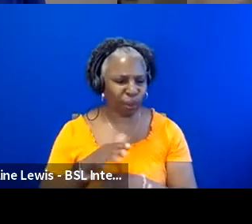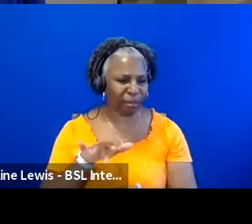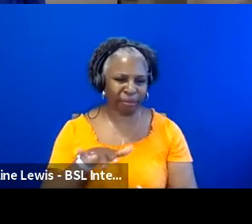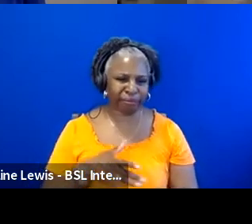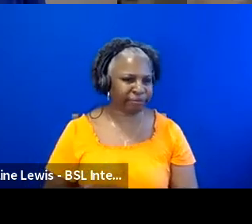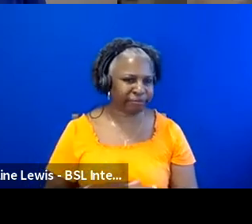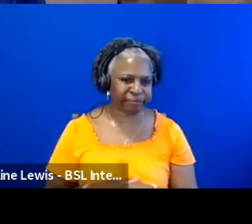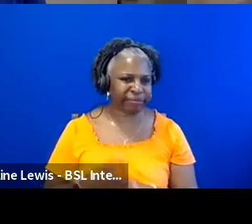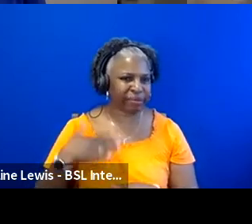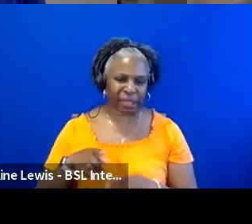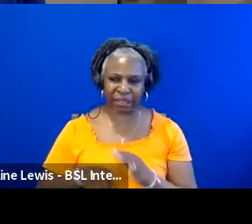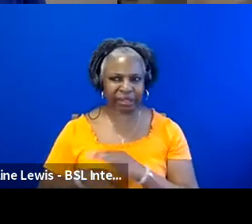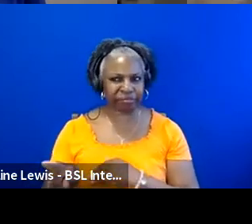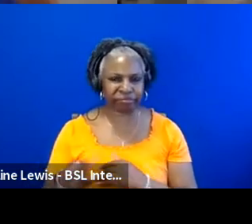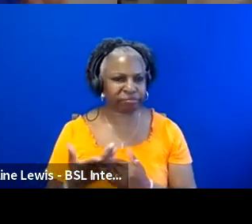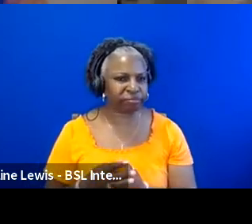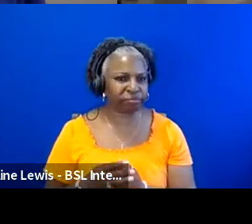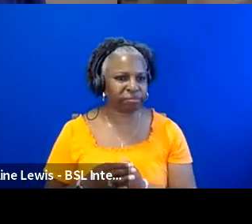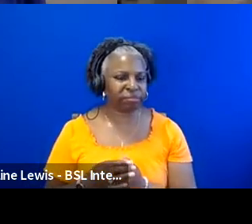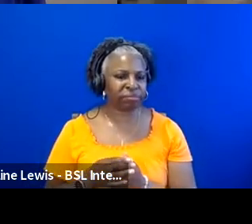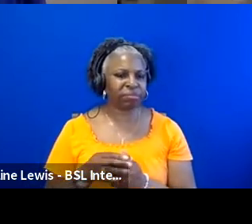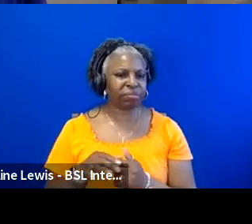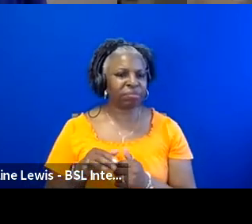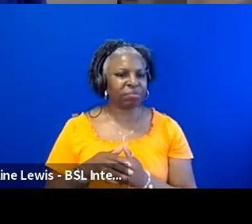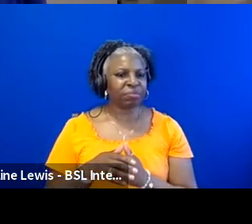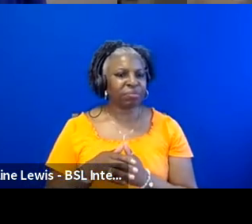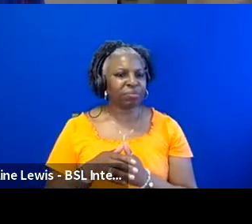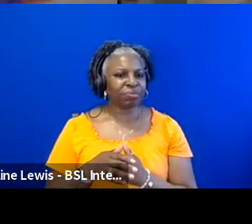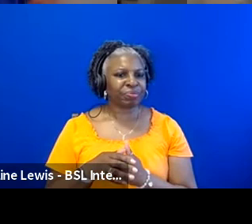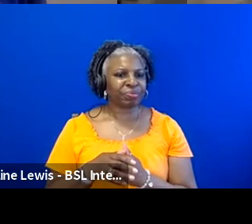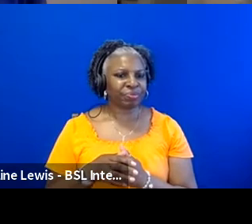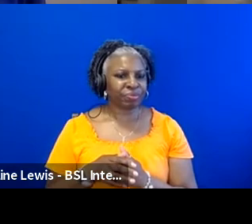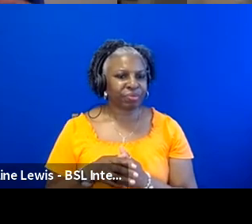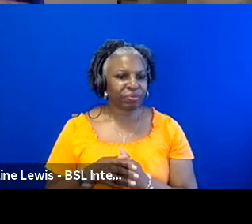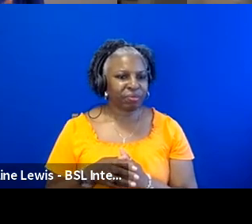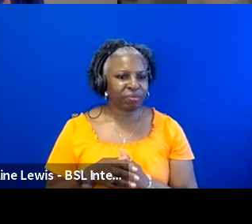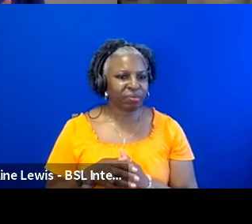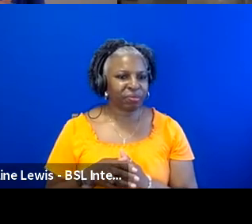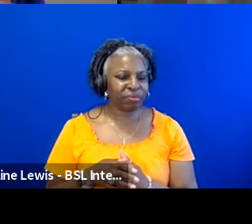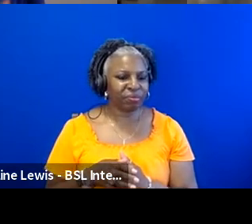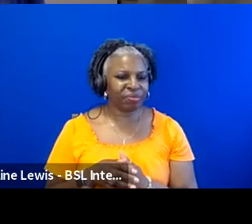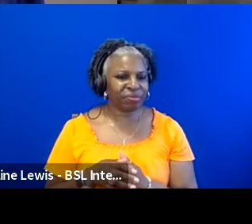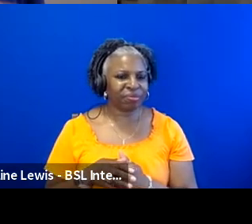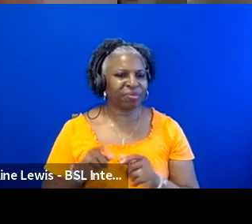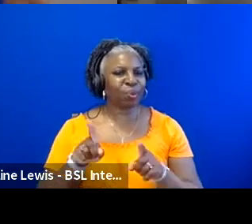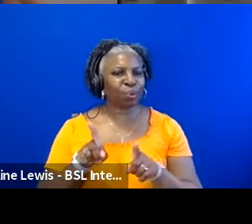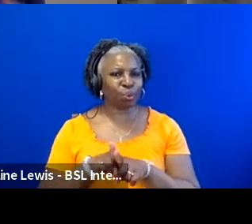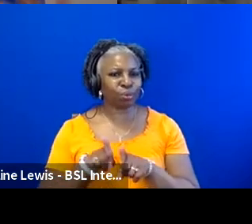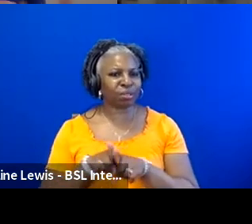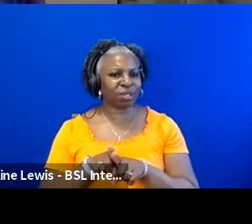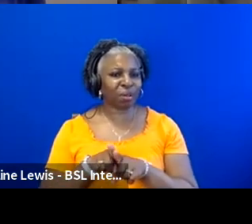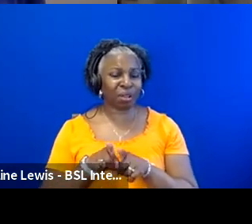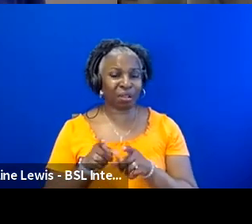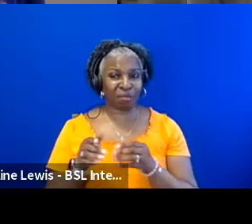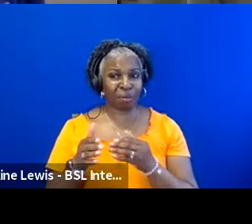Maybe when I decided to leave Egypt, I thought also I would have a bigger chance